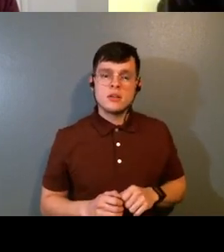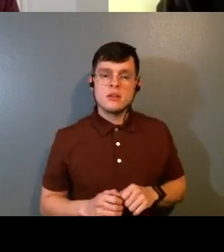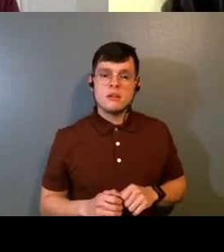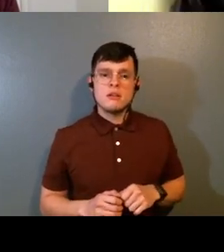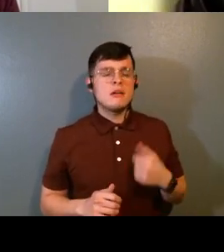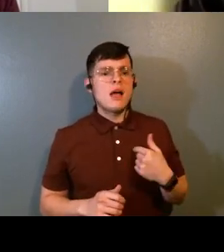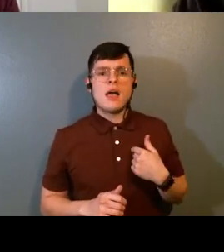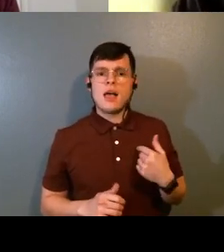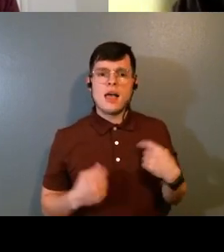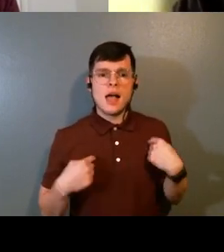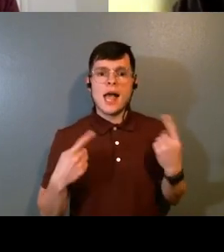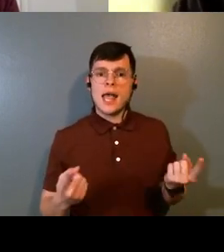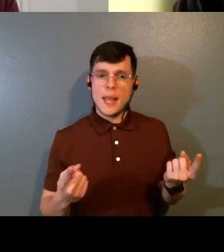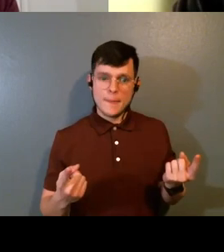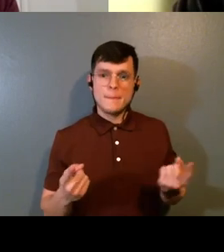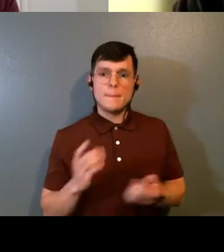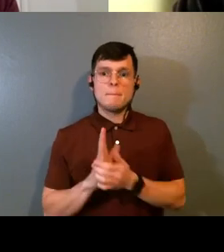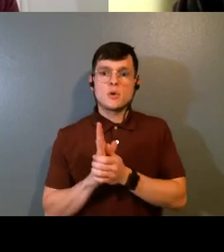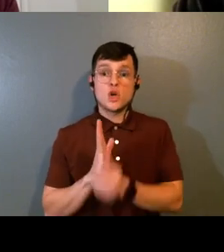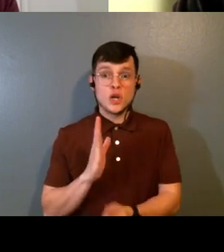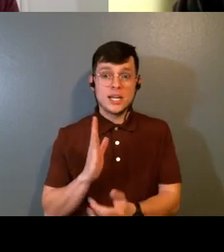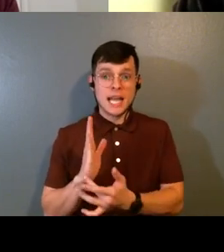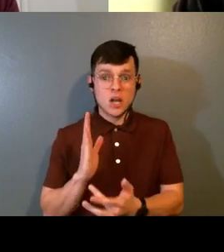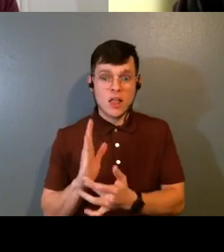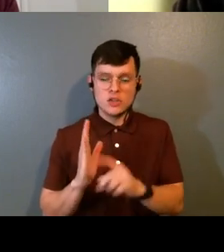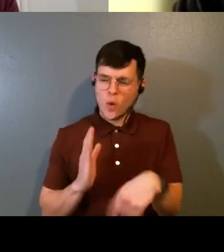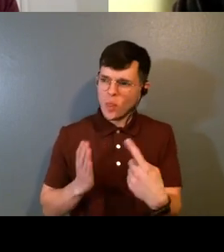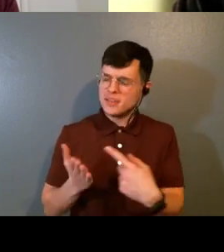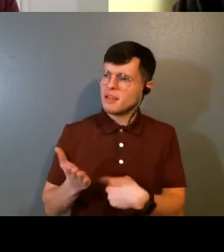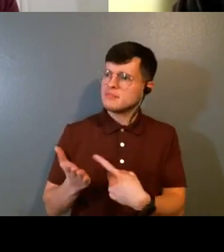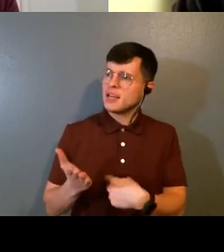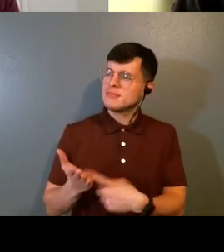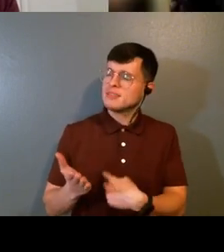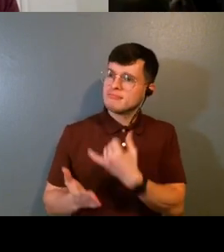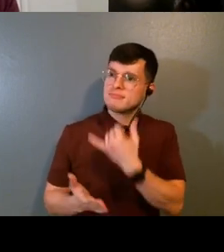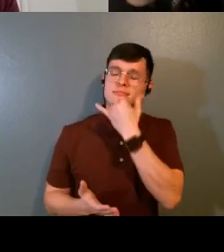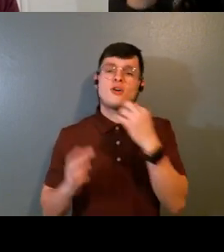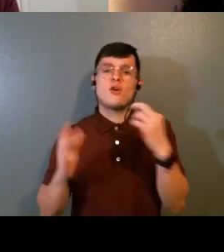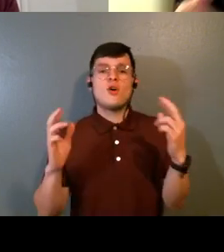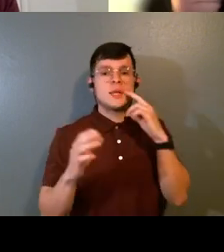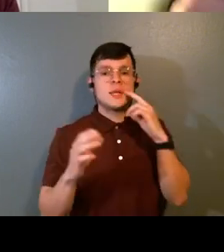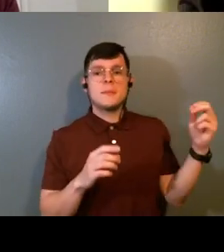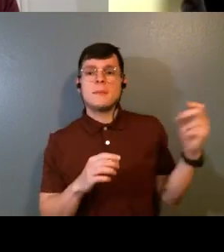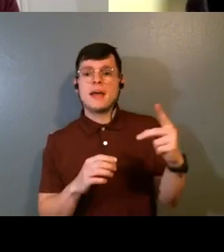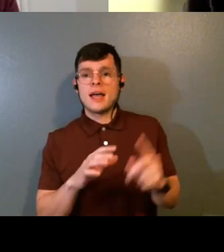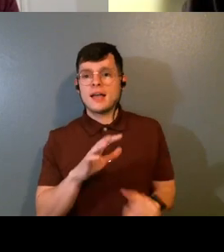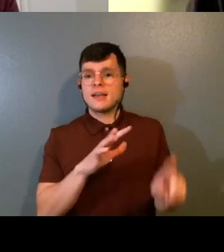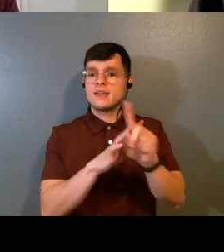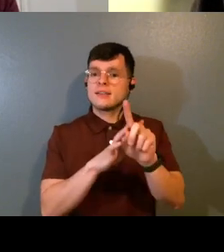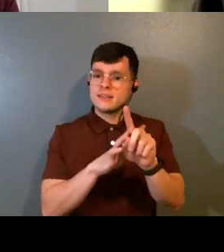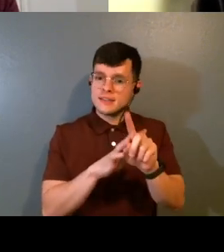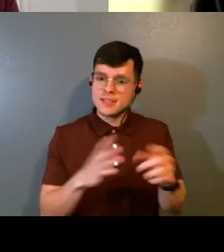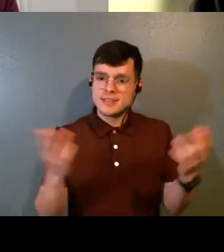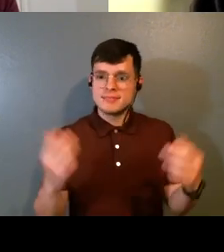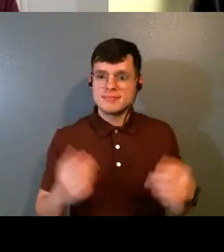I am good at technology only sometimes. Hopefully she will crash this whole meeting. So yes.